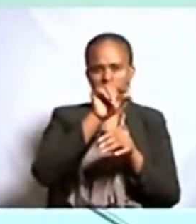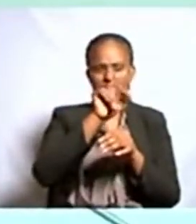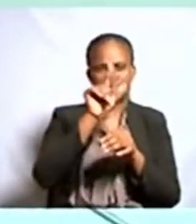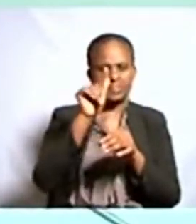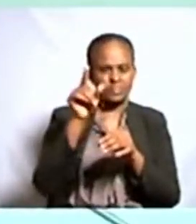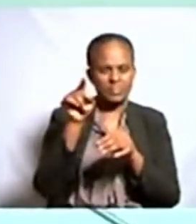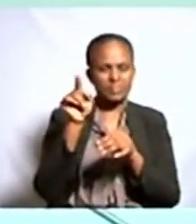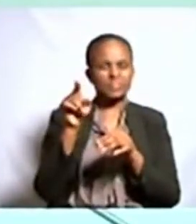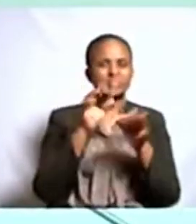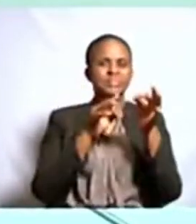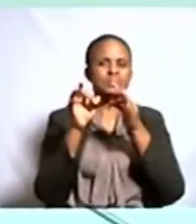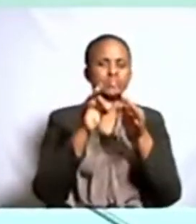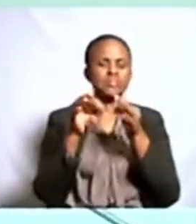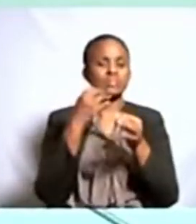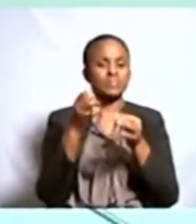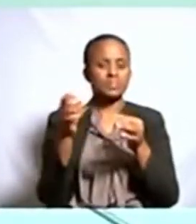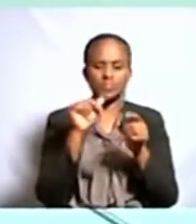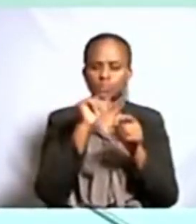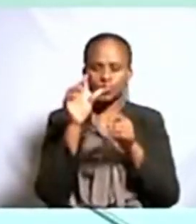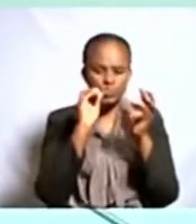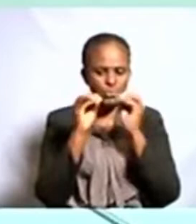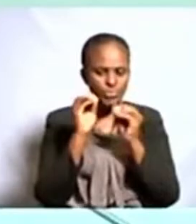that the equipment was not installed.